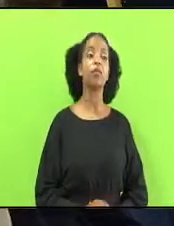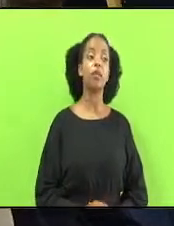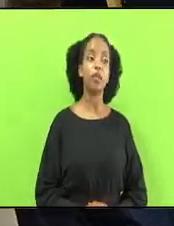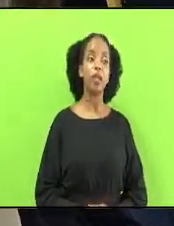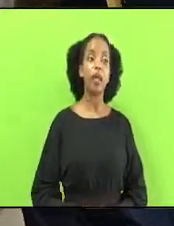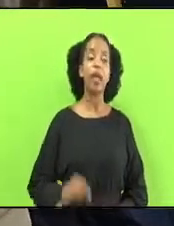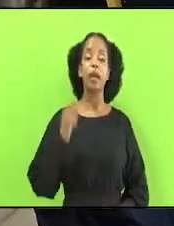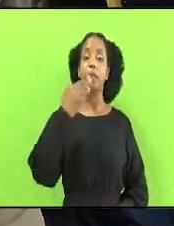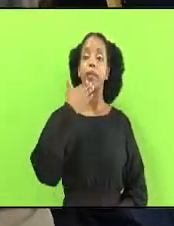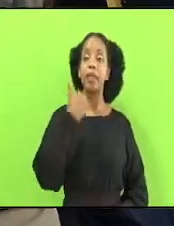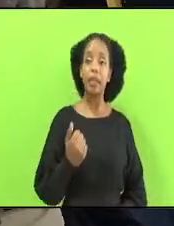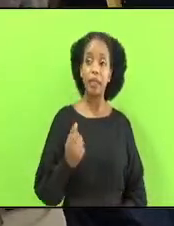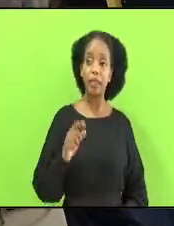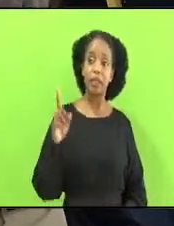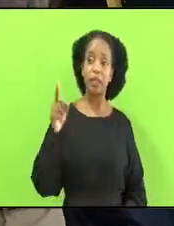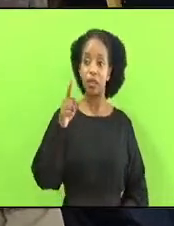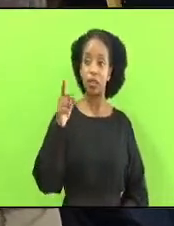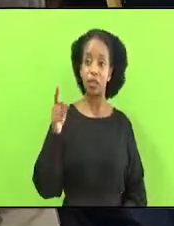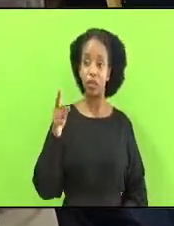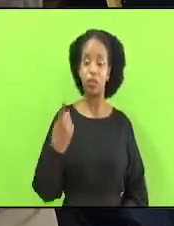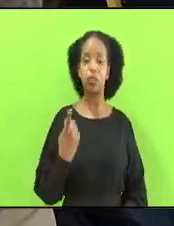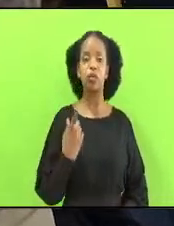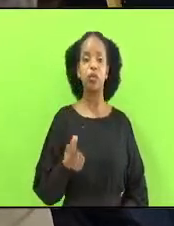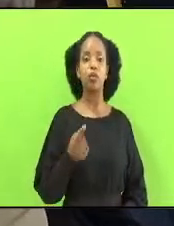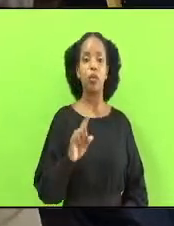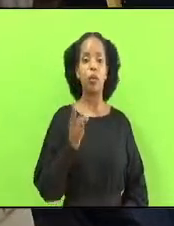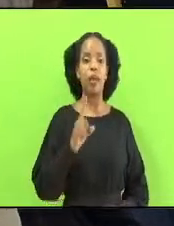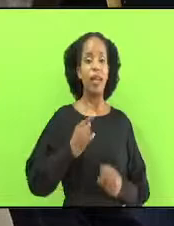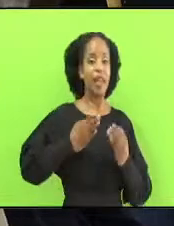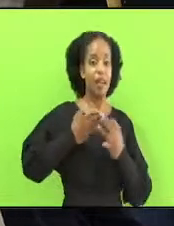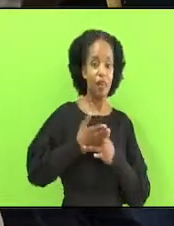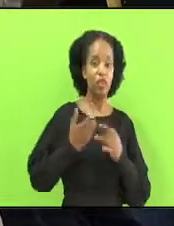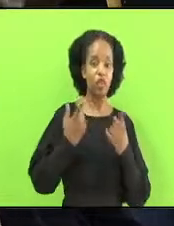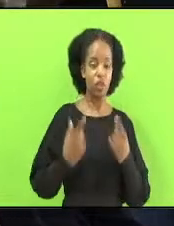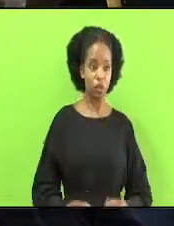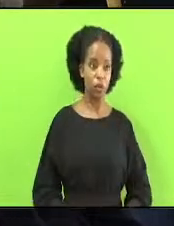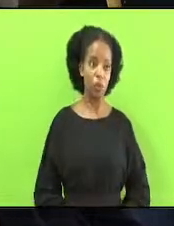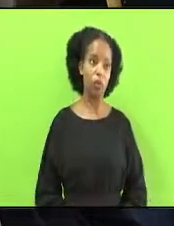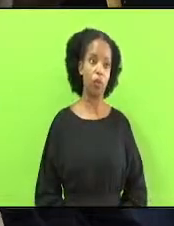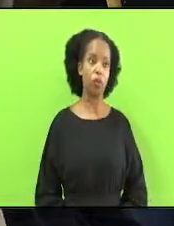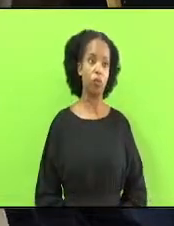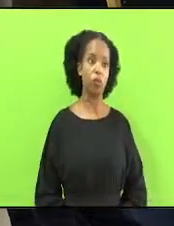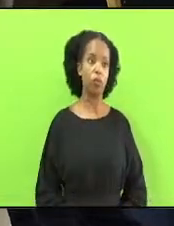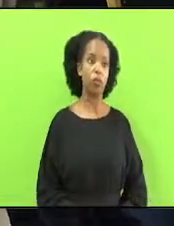May you please come up with some interventions.